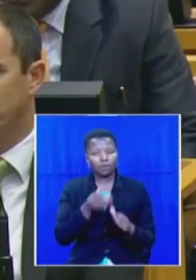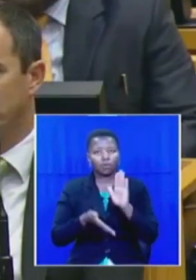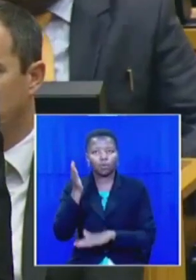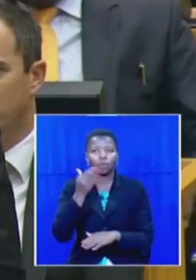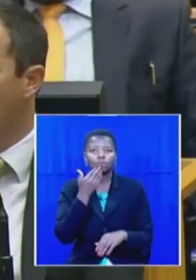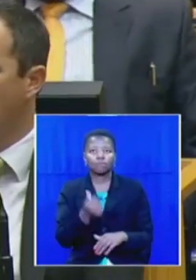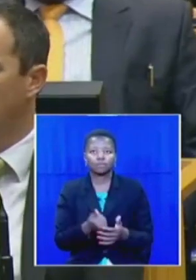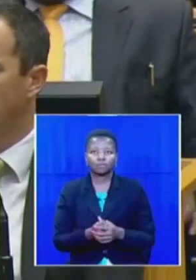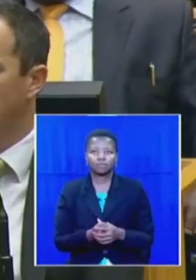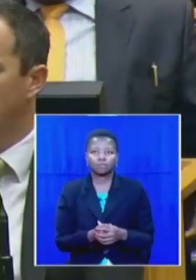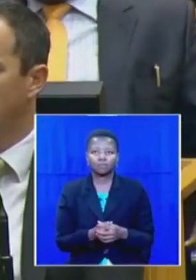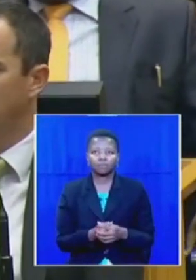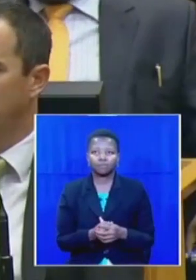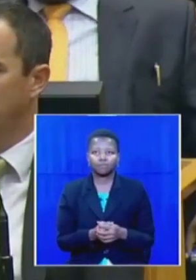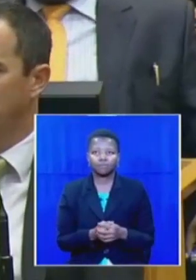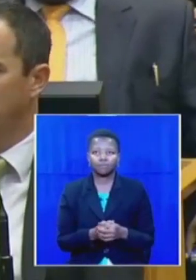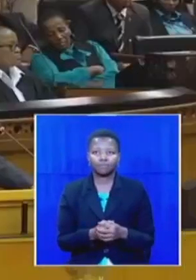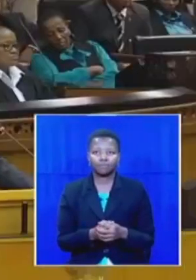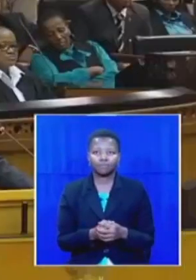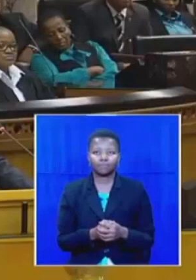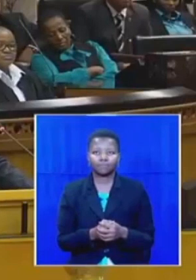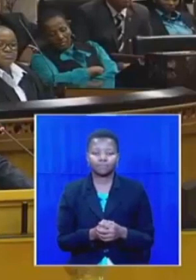house. Please leave.